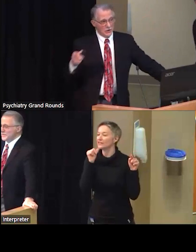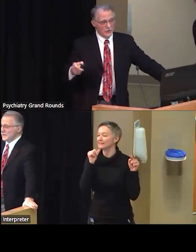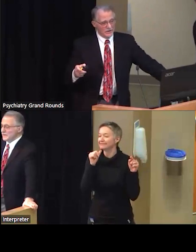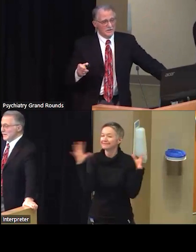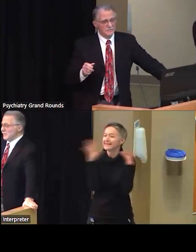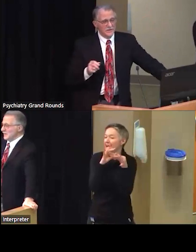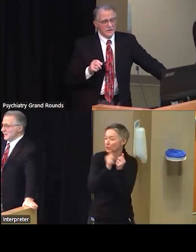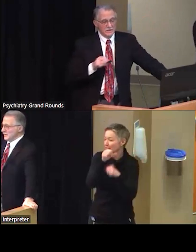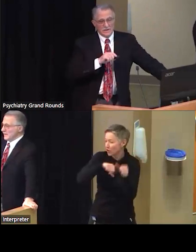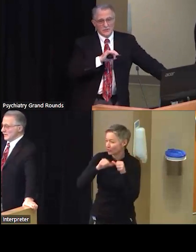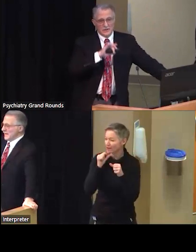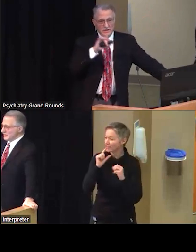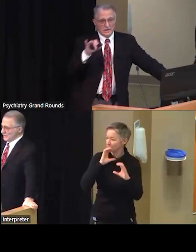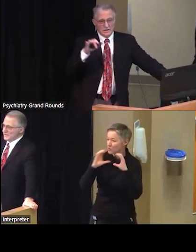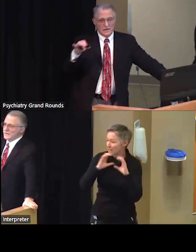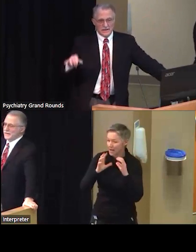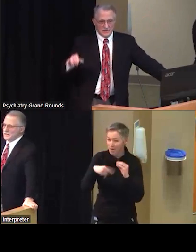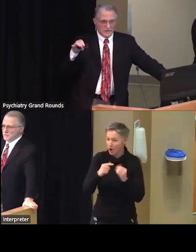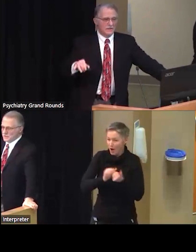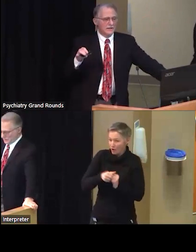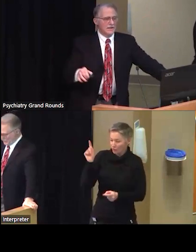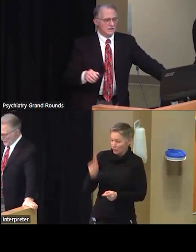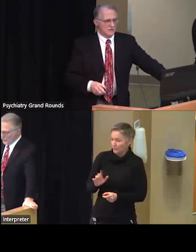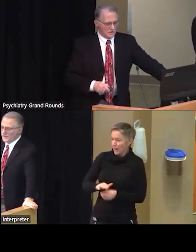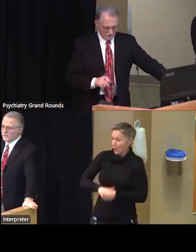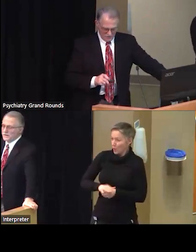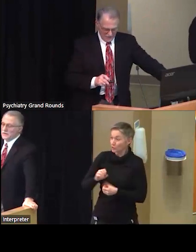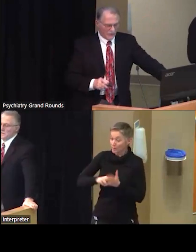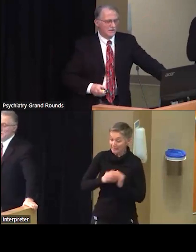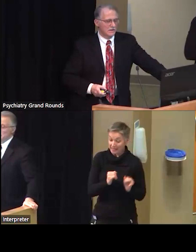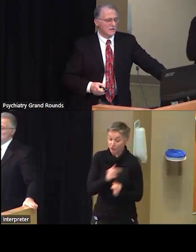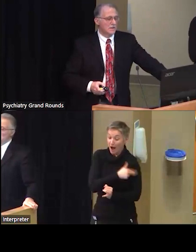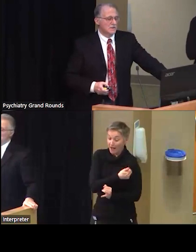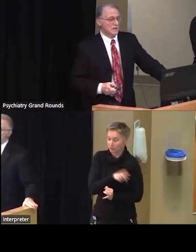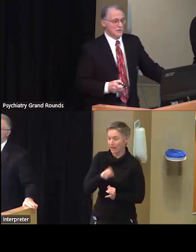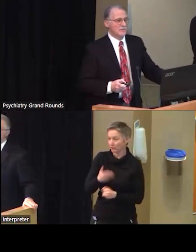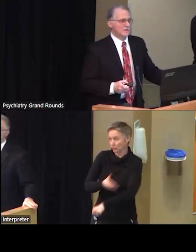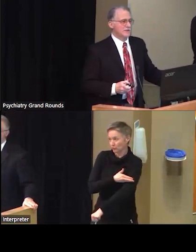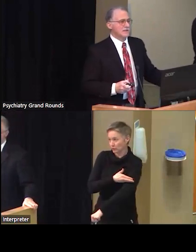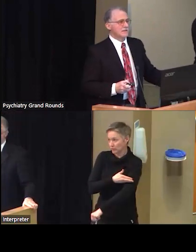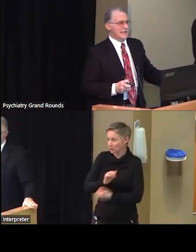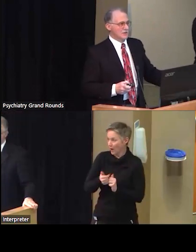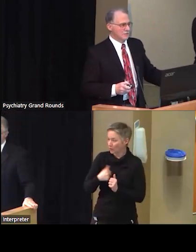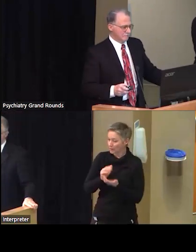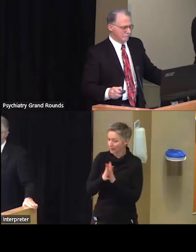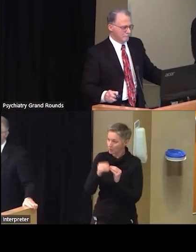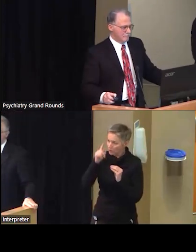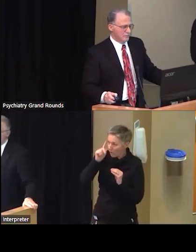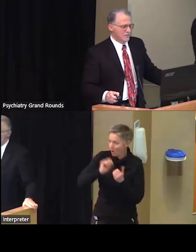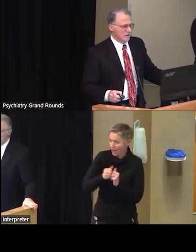what the total load is, it really has to be done at a hospital system. So how do we get smarter about this and catch